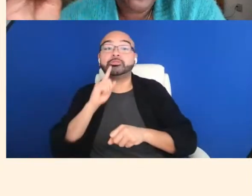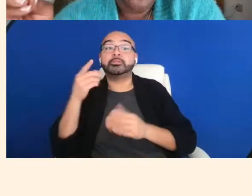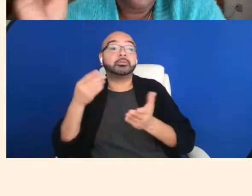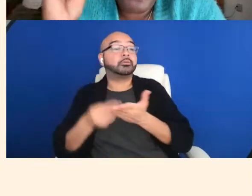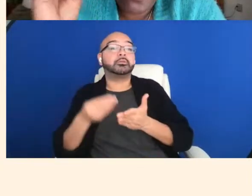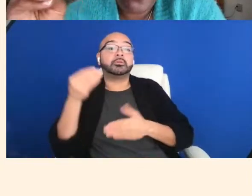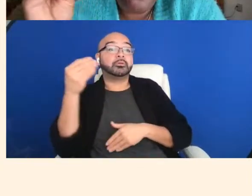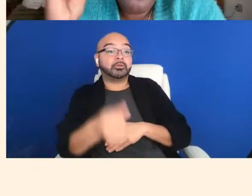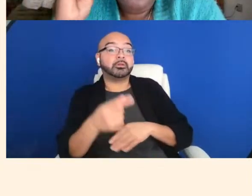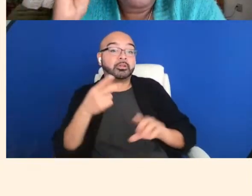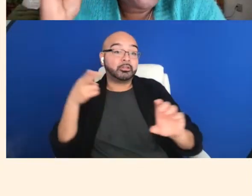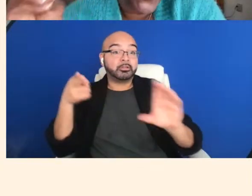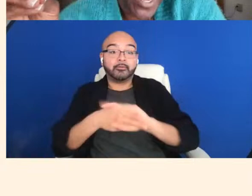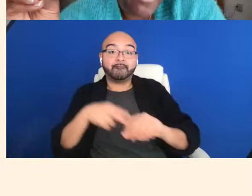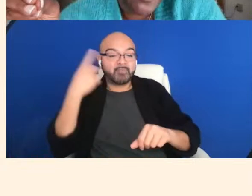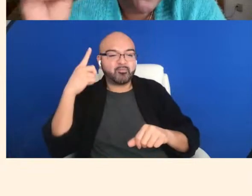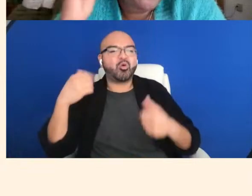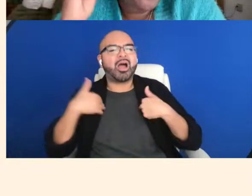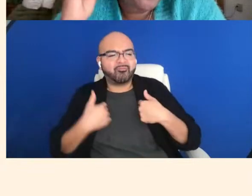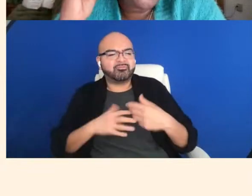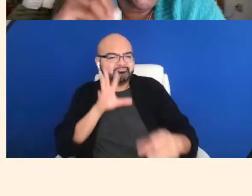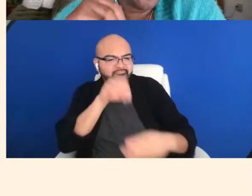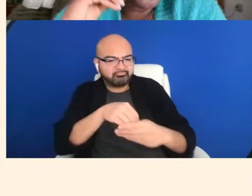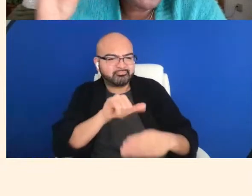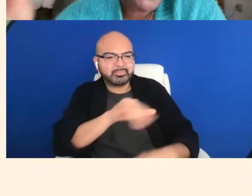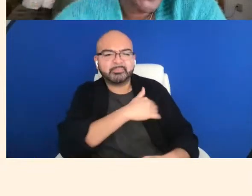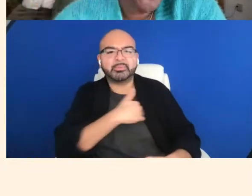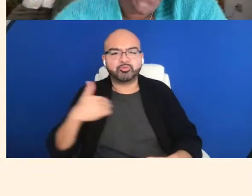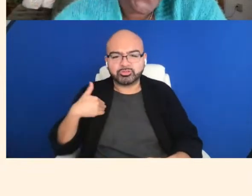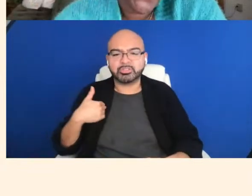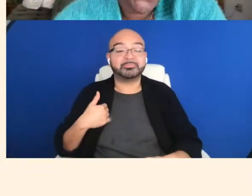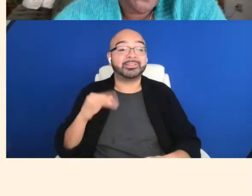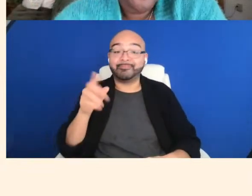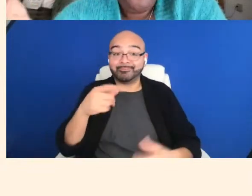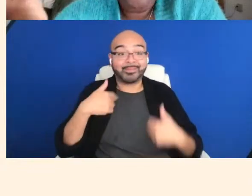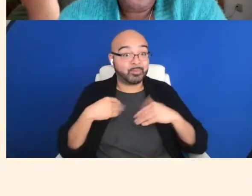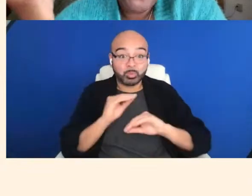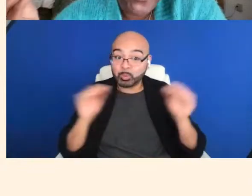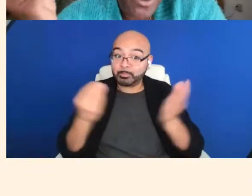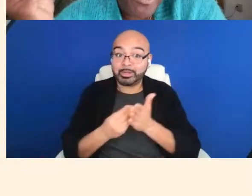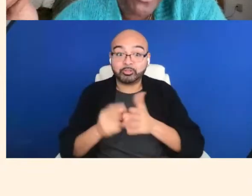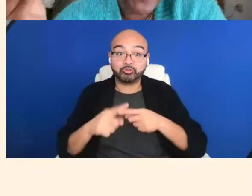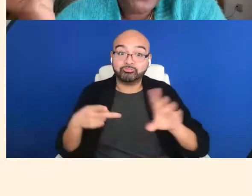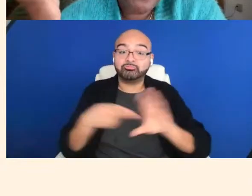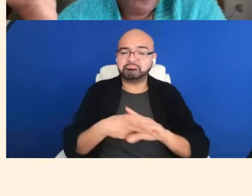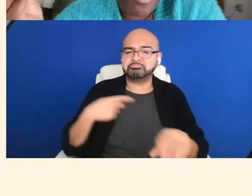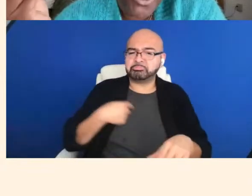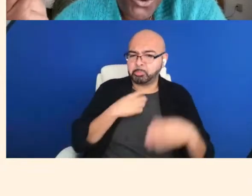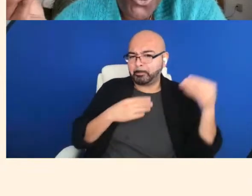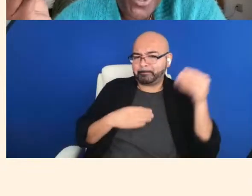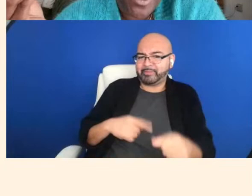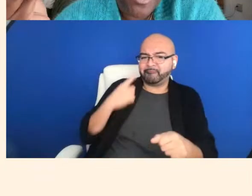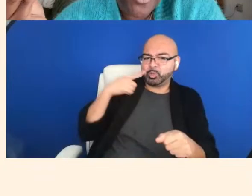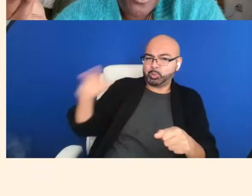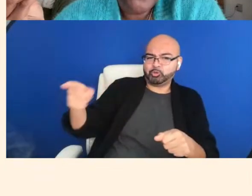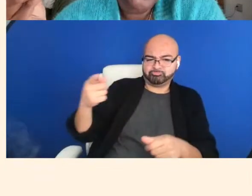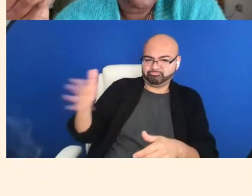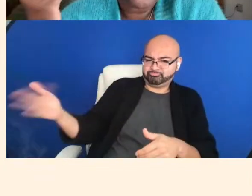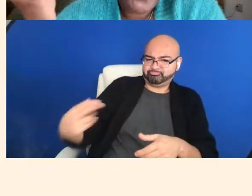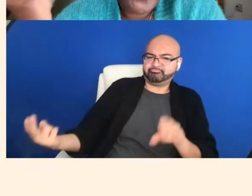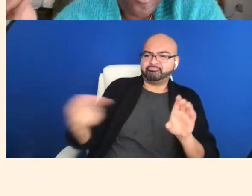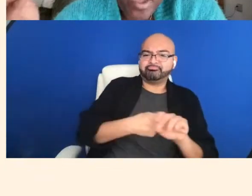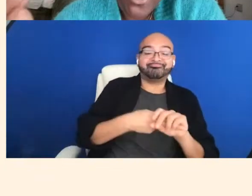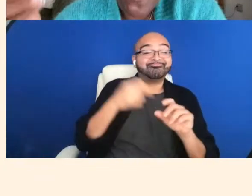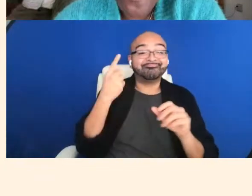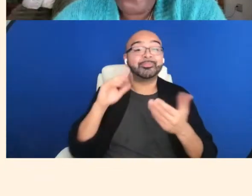capital be the barrier. If you don't have the $10 to join, we will pay it for you. Community ownership is the most critical to